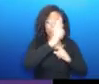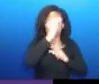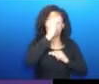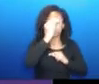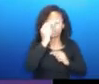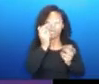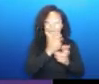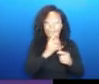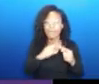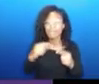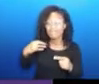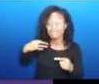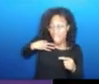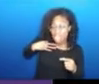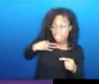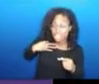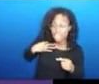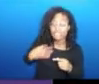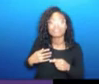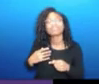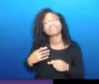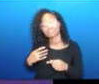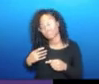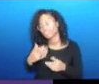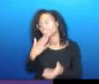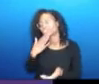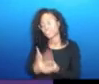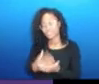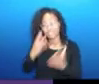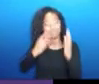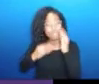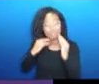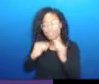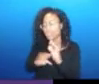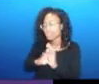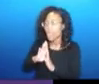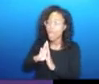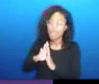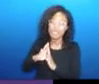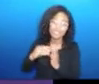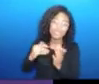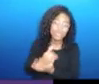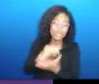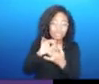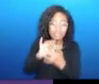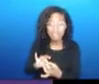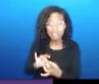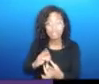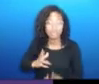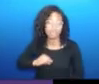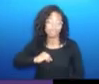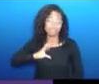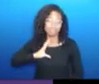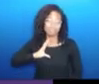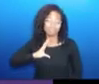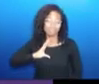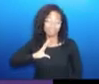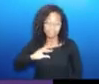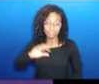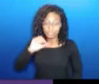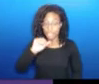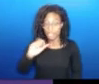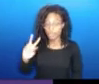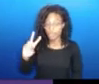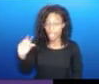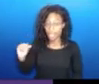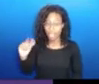to gain experience, and to gain new connections. It's also very fulfilling. A2A is